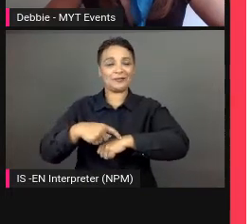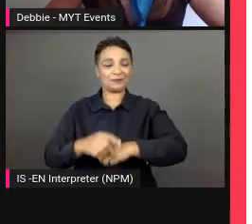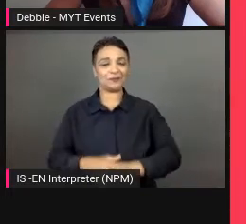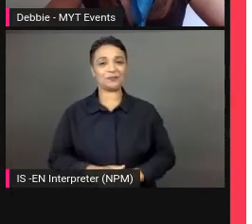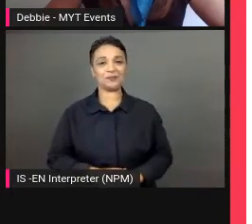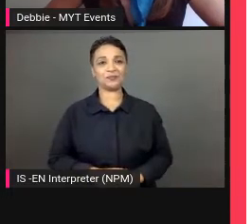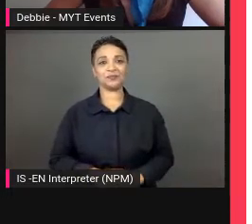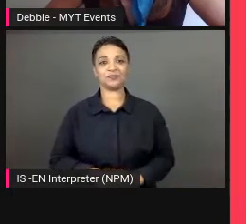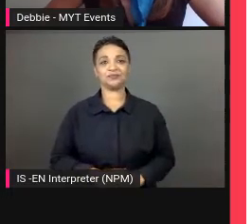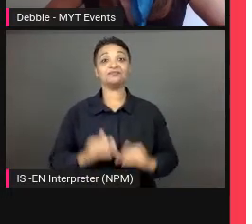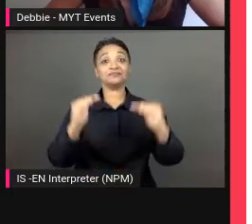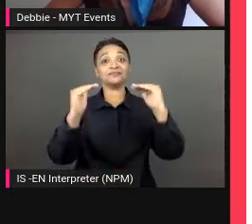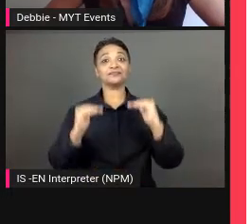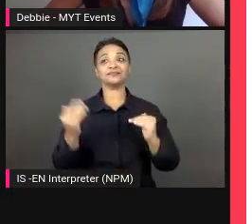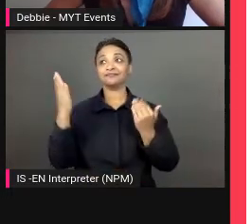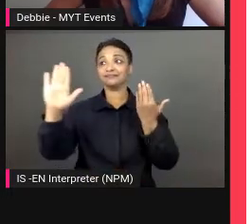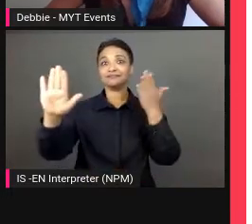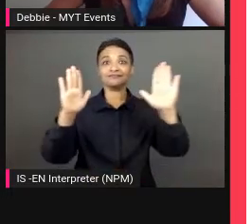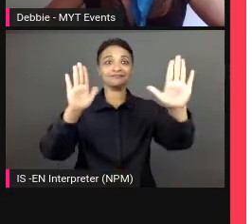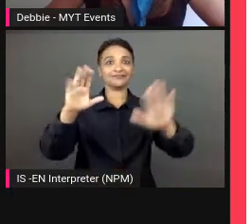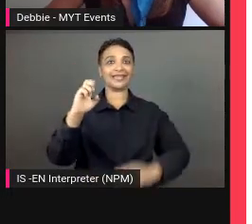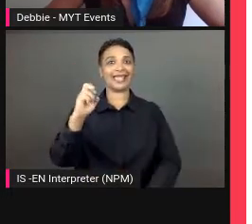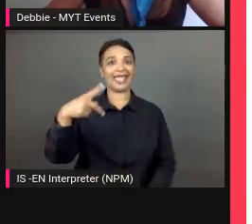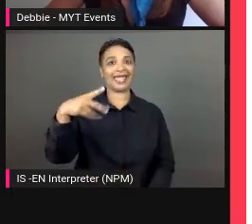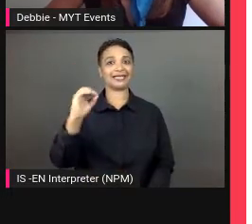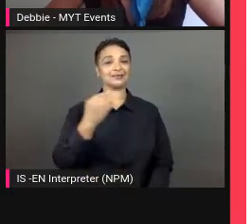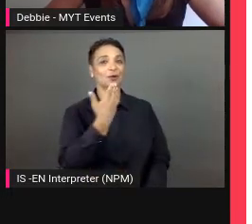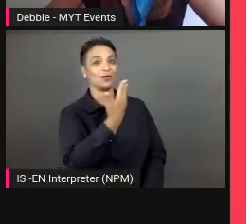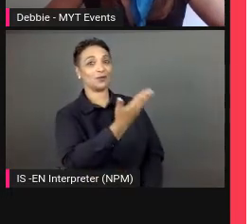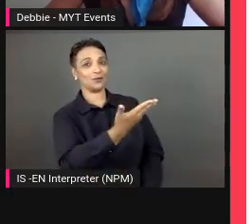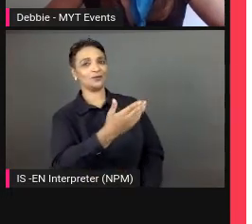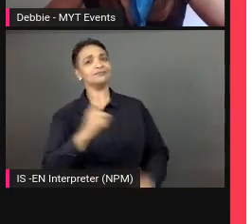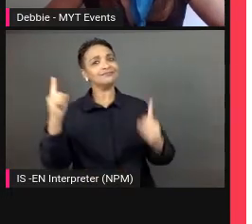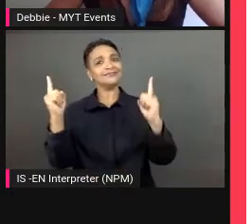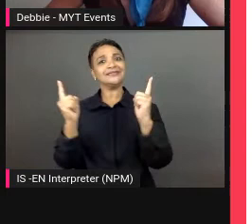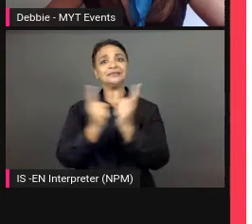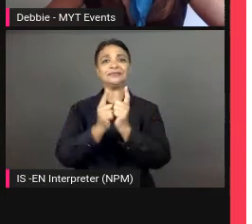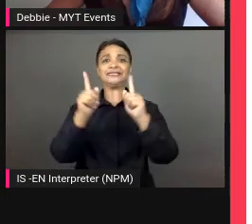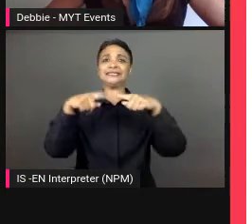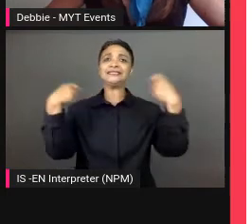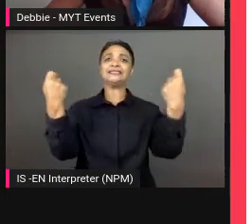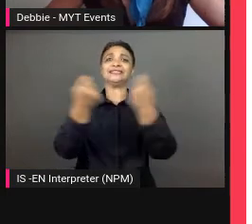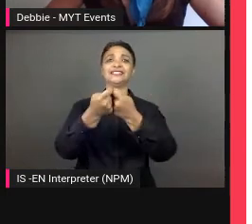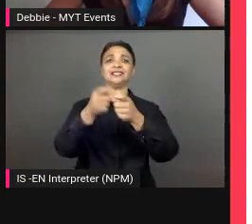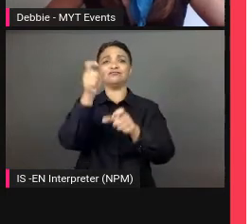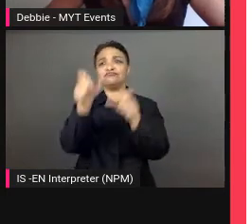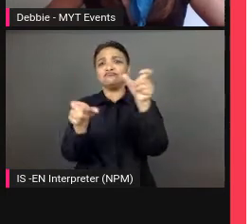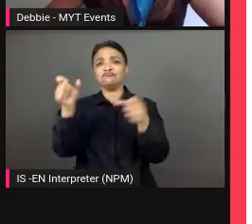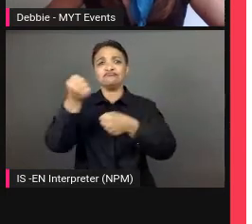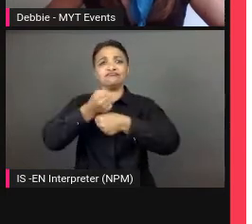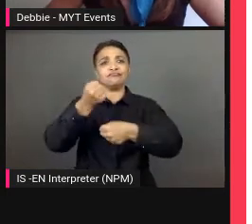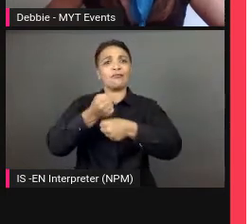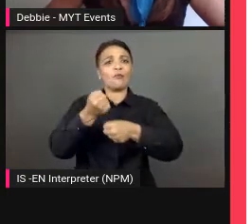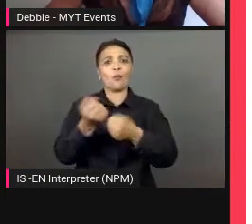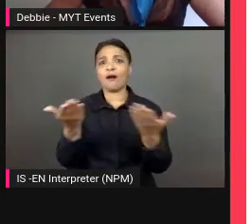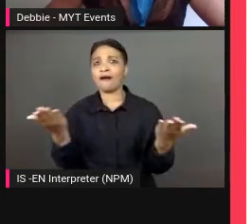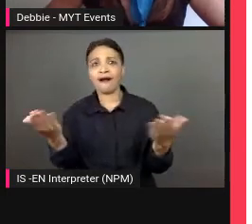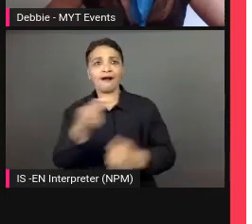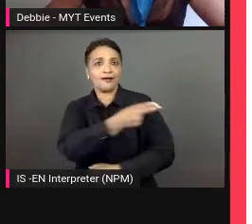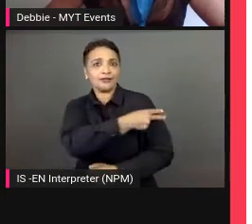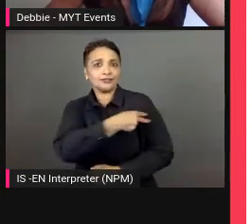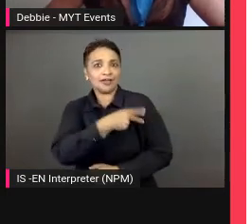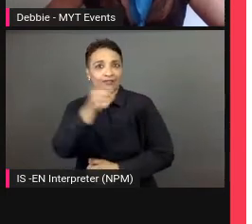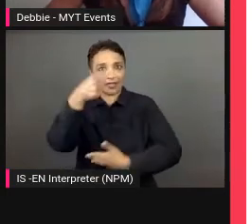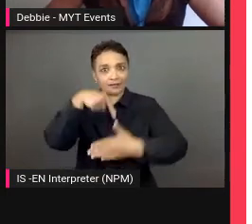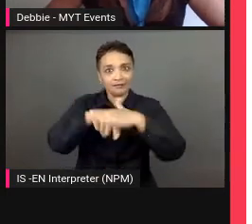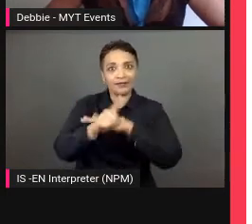And the expo. So come and meet the CHS Alliance Secretariat team to learn more about their work. Visit their booths via the